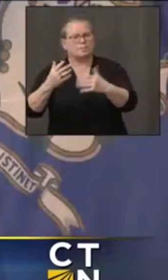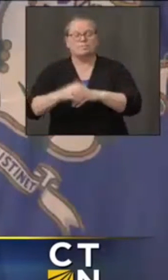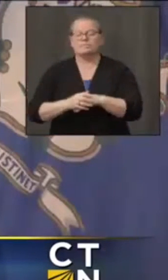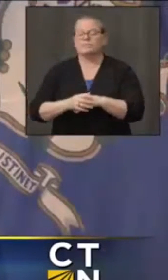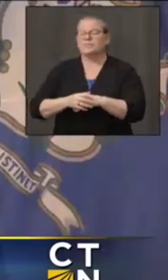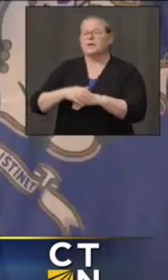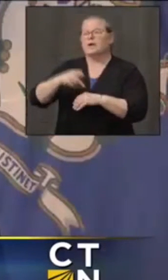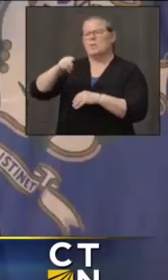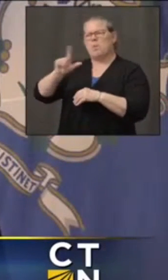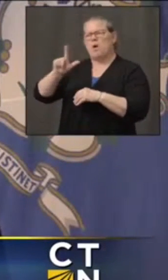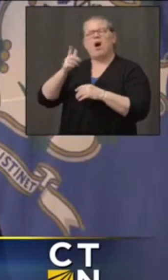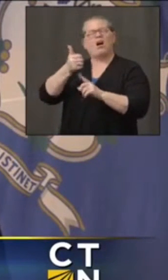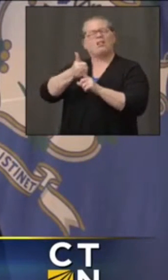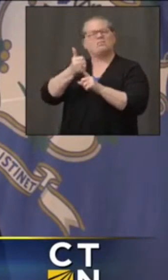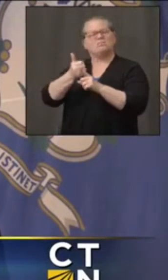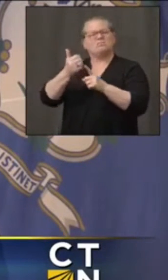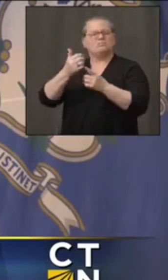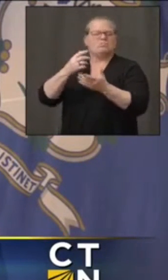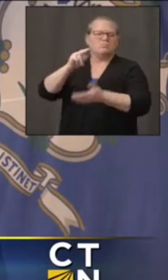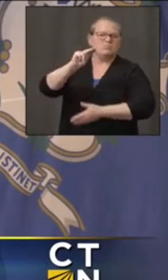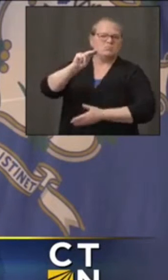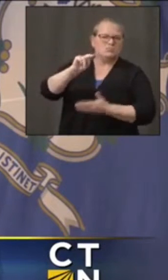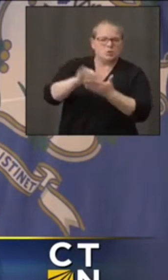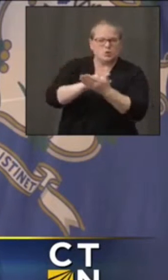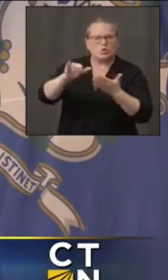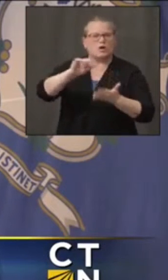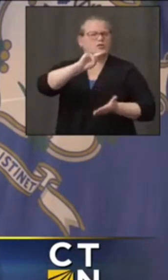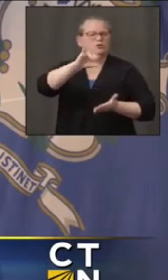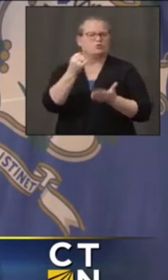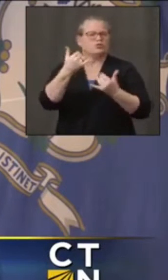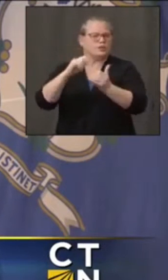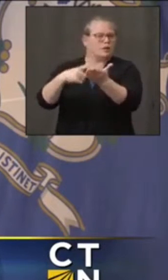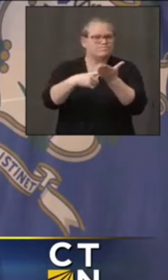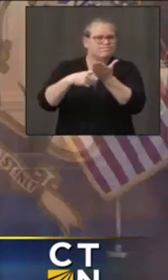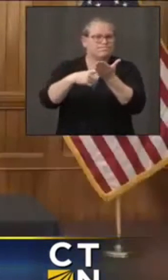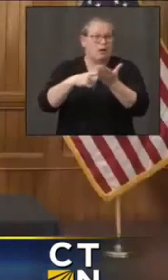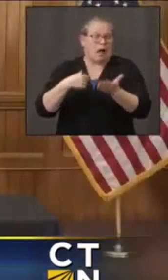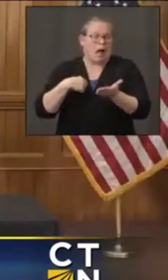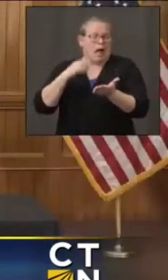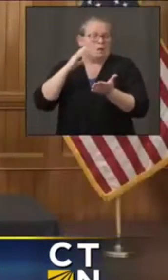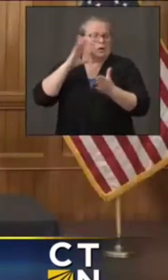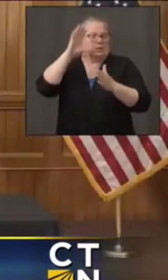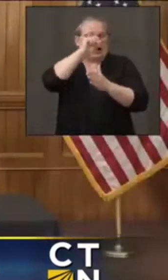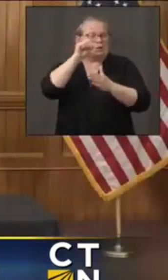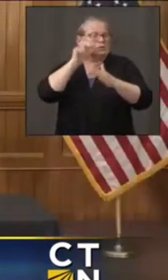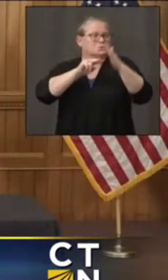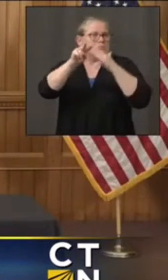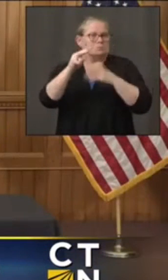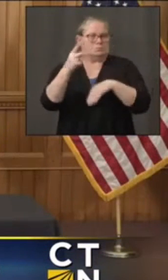so probably in the next day or two, I would think. That's correct.